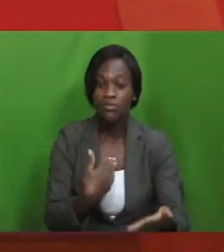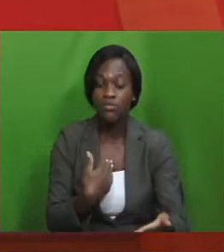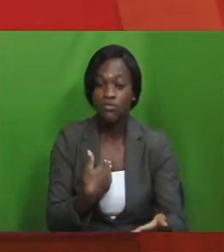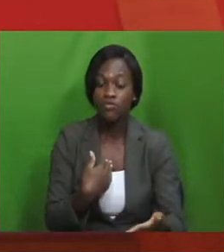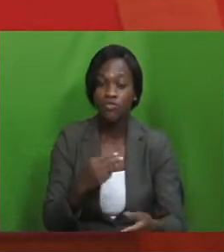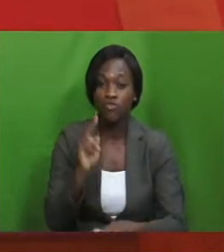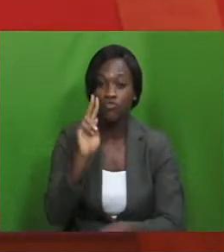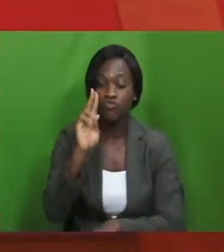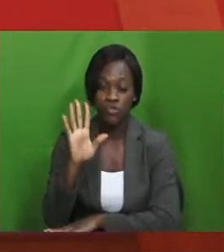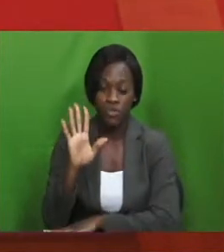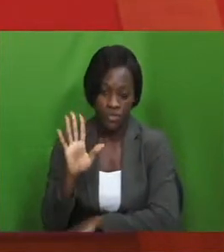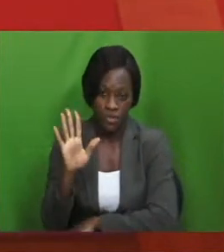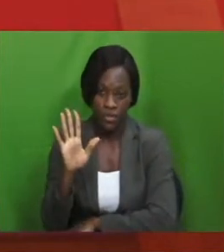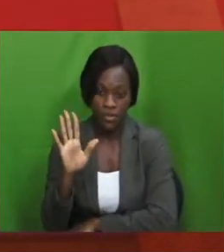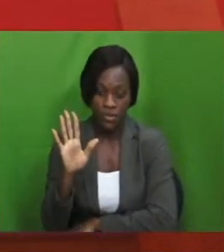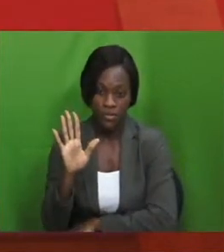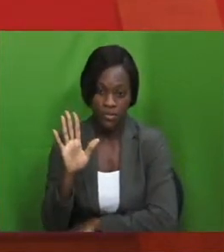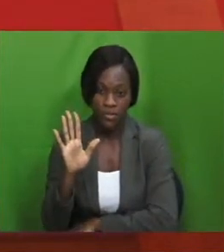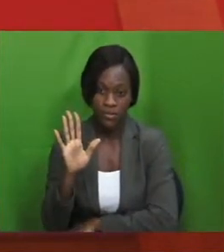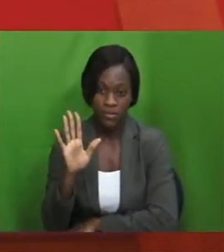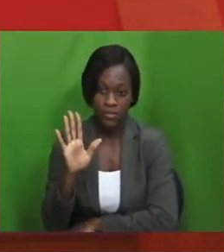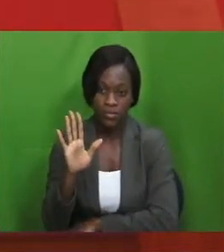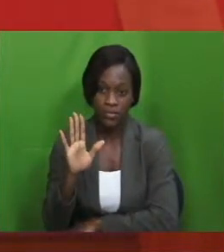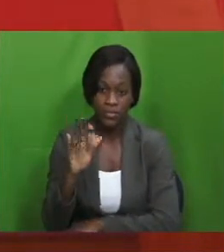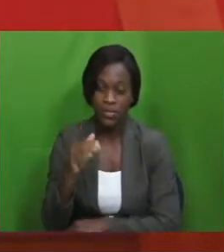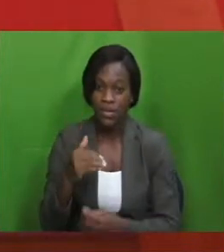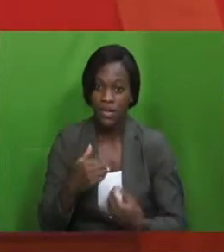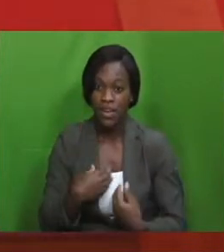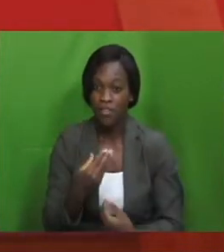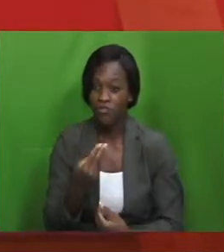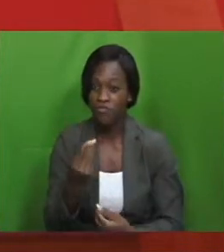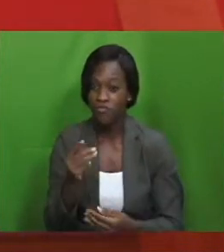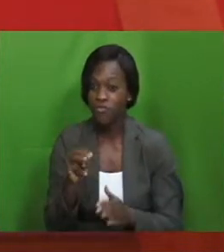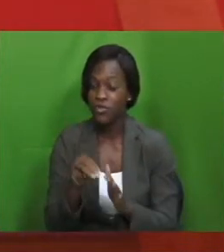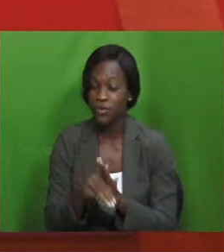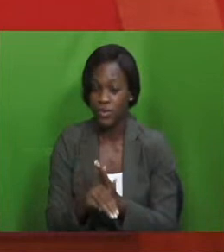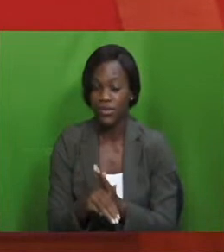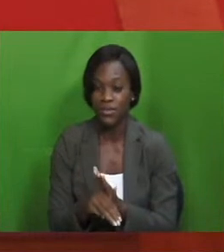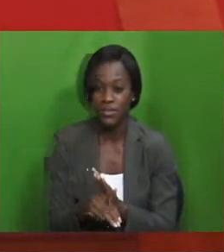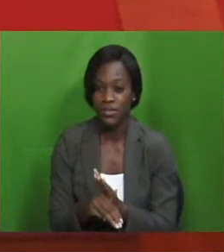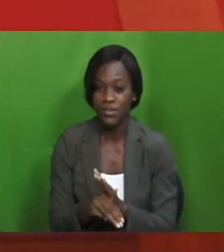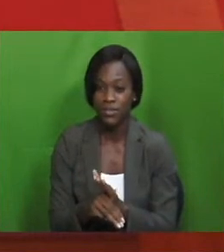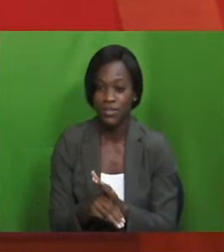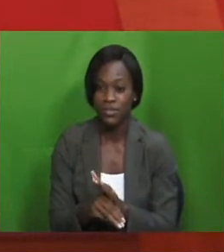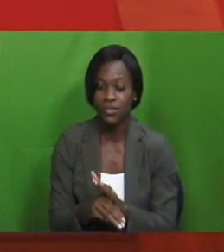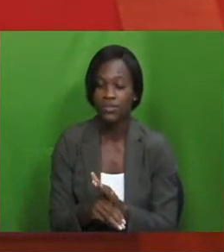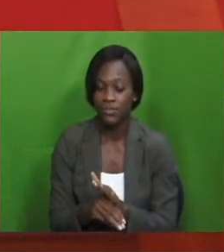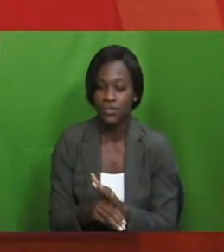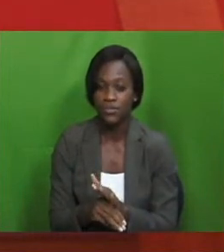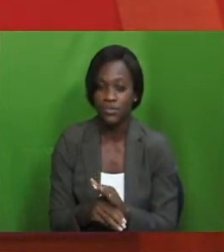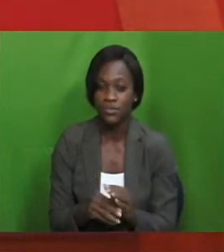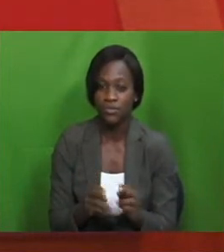2 p.m. We have a few minutes to do so.